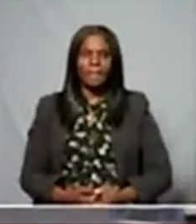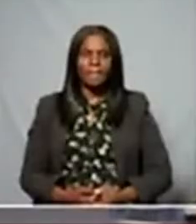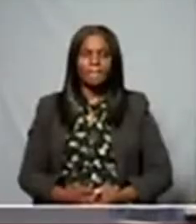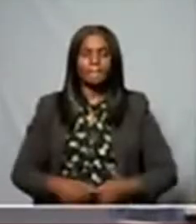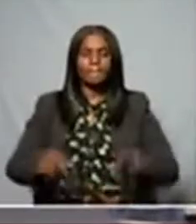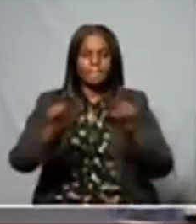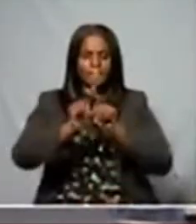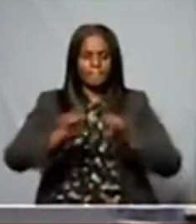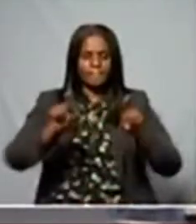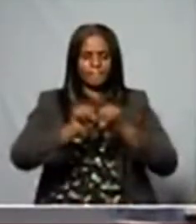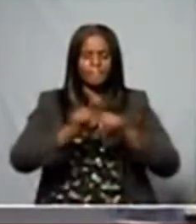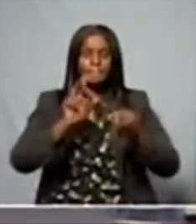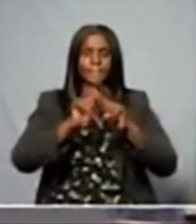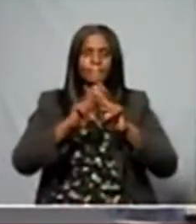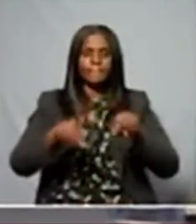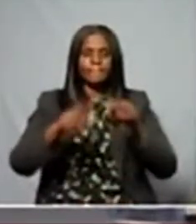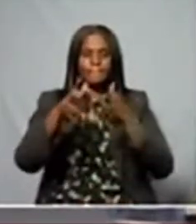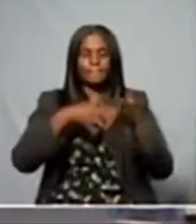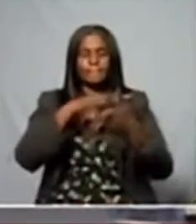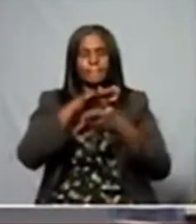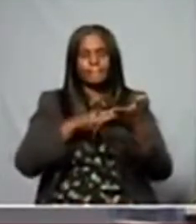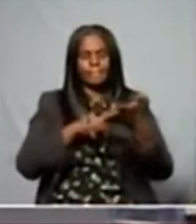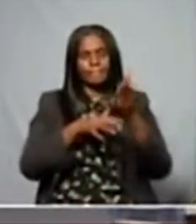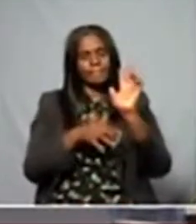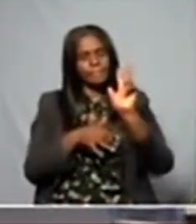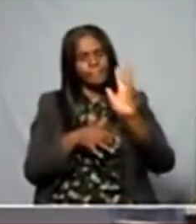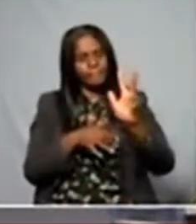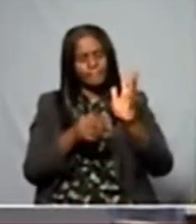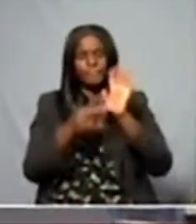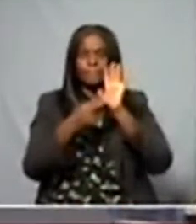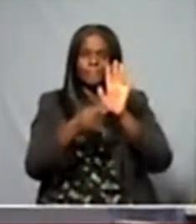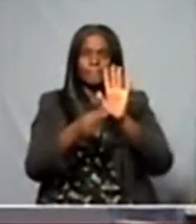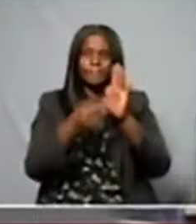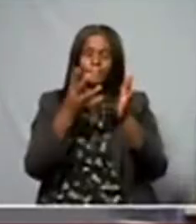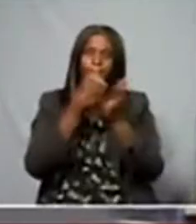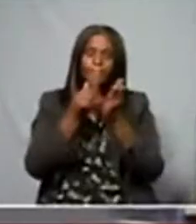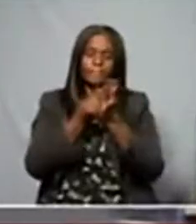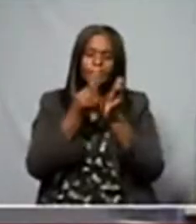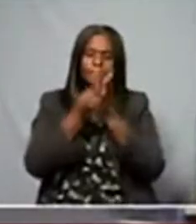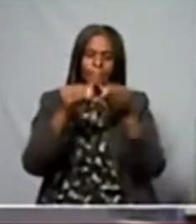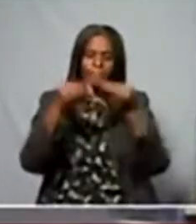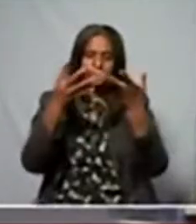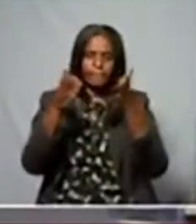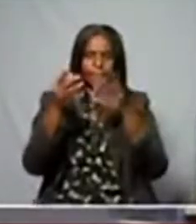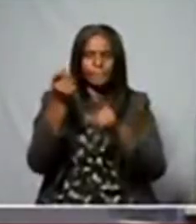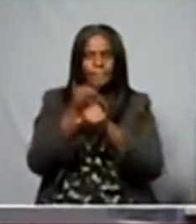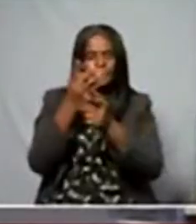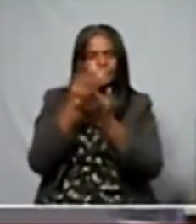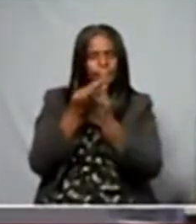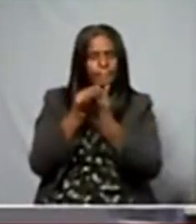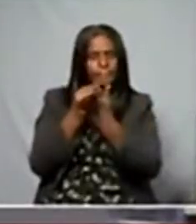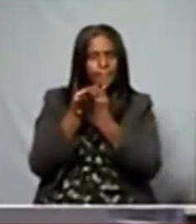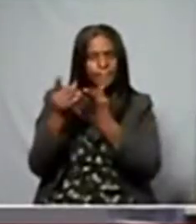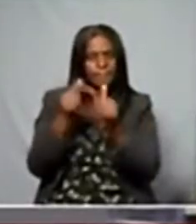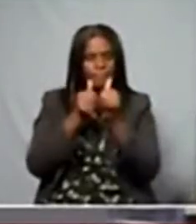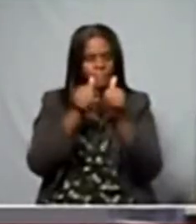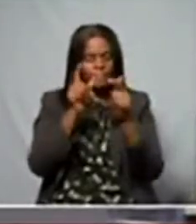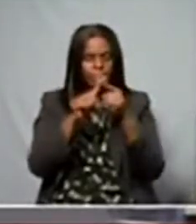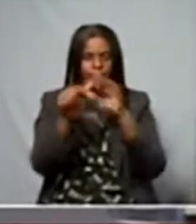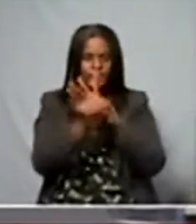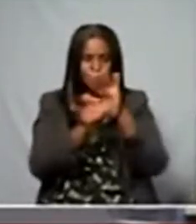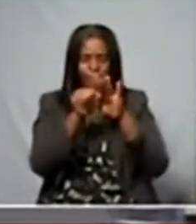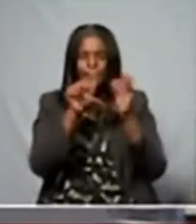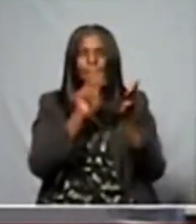Similar, Chair, table 3 shows the amounts released by the Treasury according to